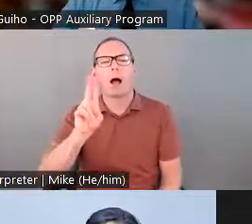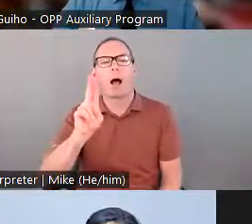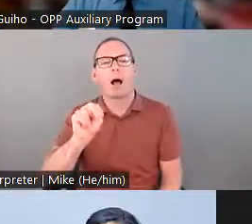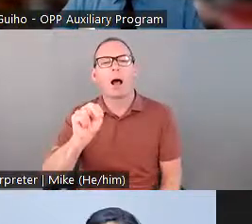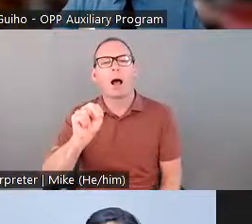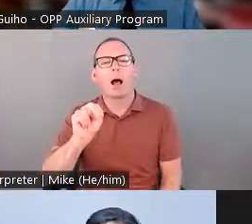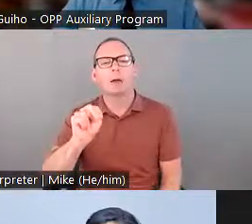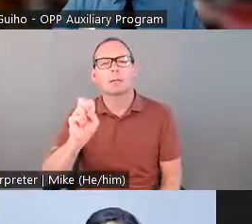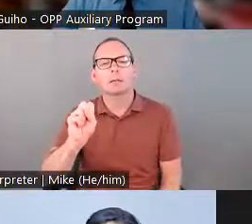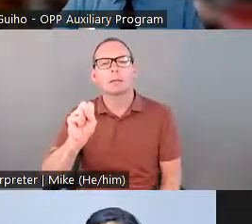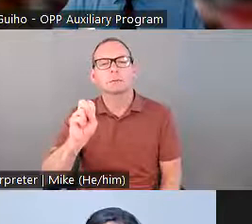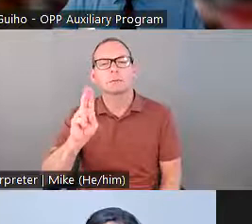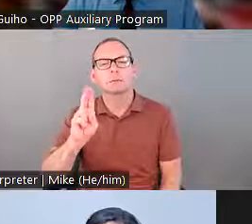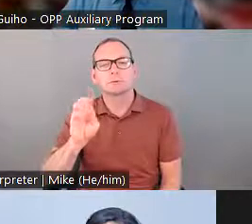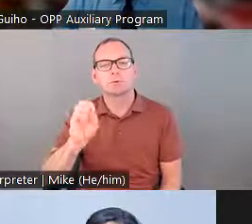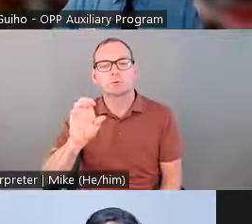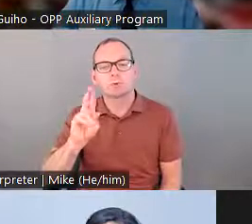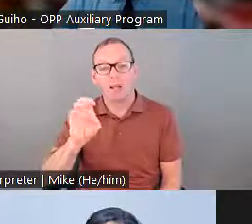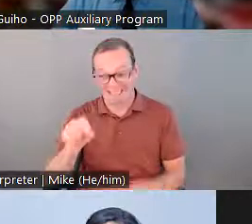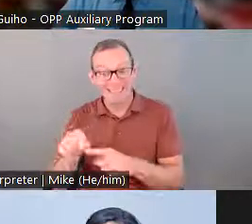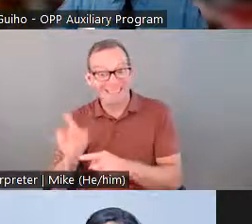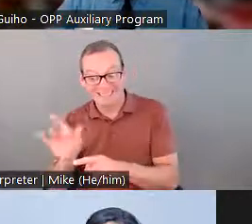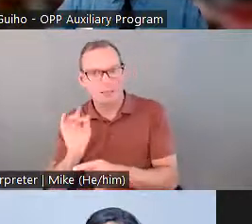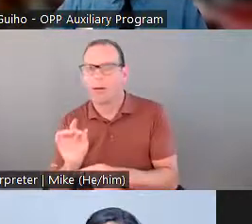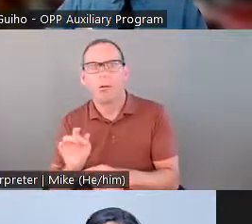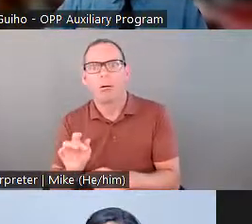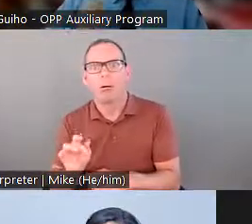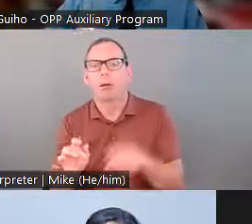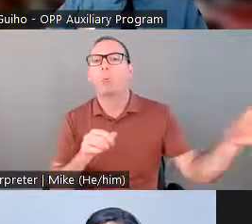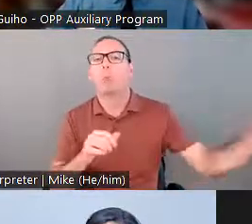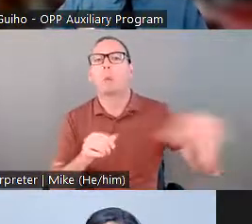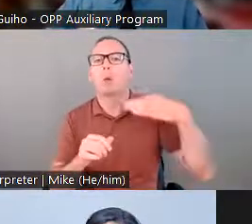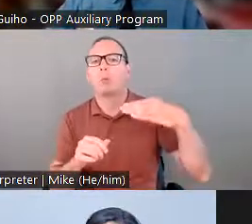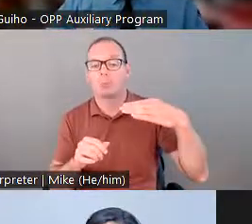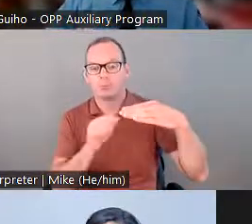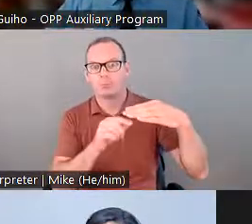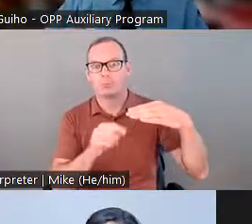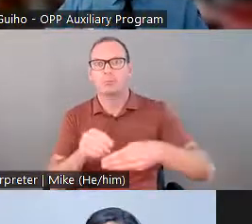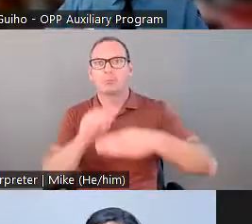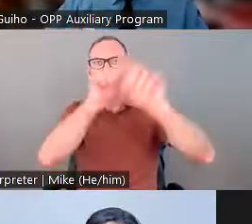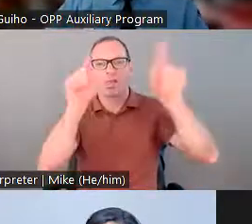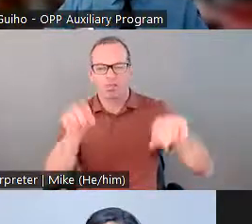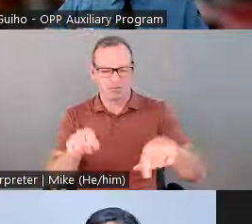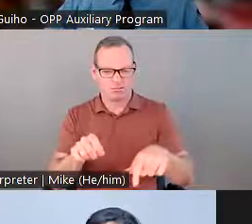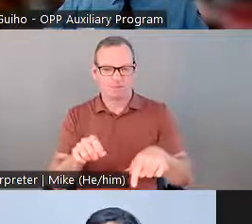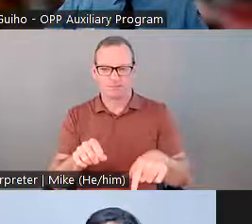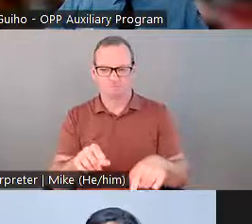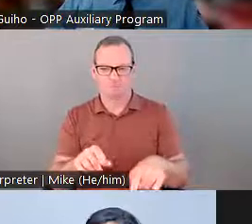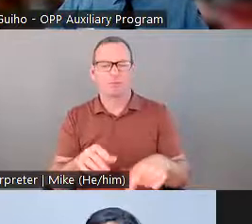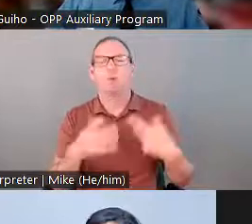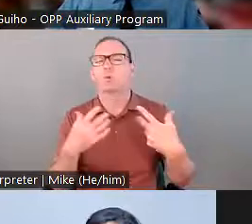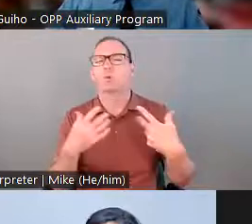than click the unsubscribe. Reason I say that, once you click that unsubscribe button, they know that you've read